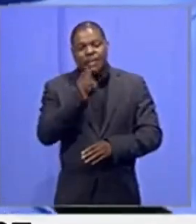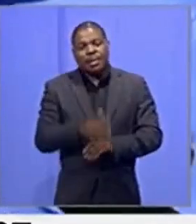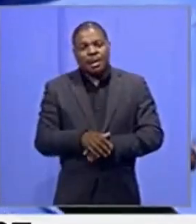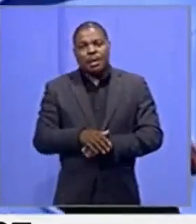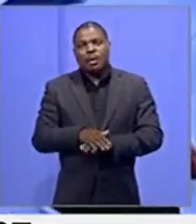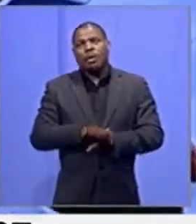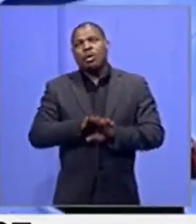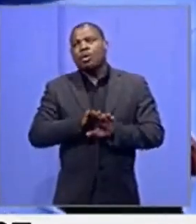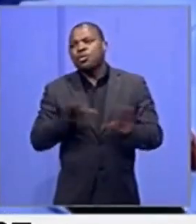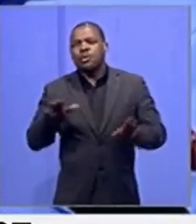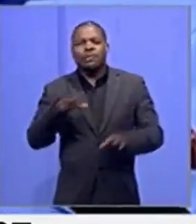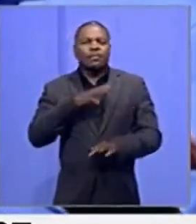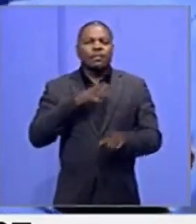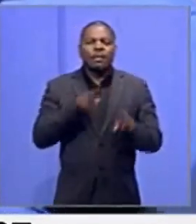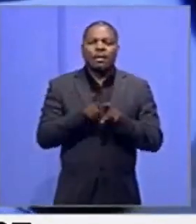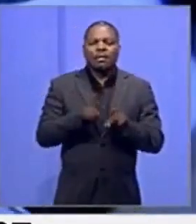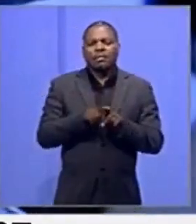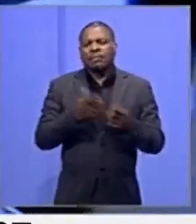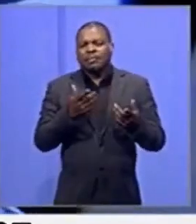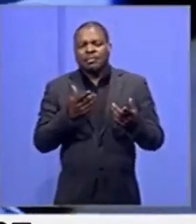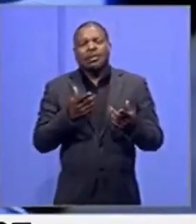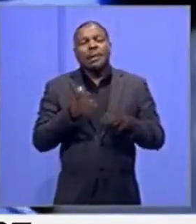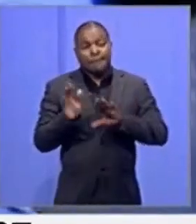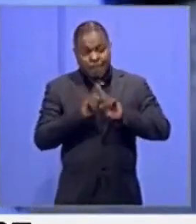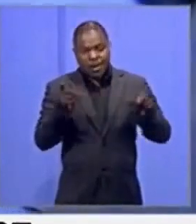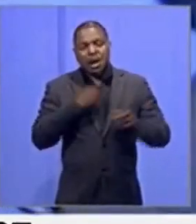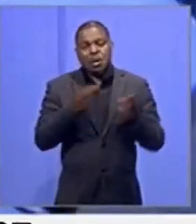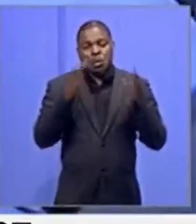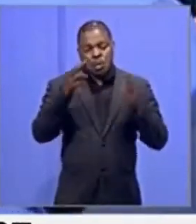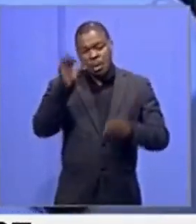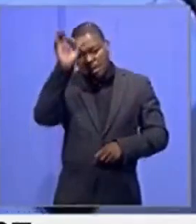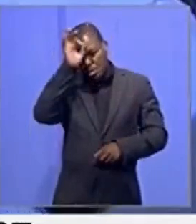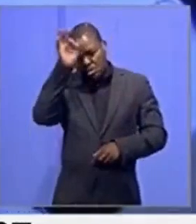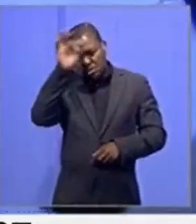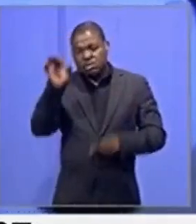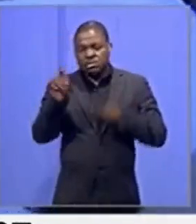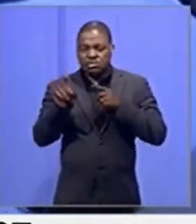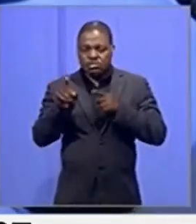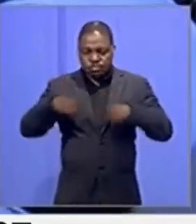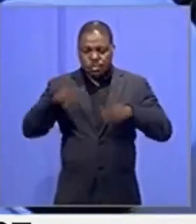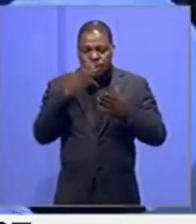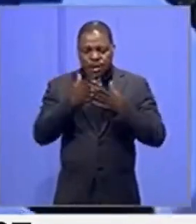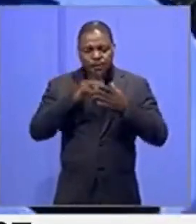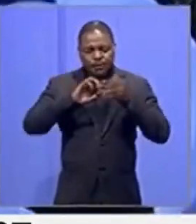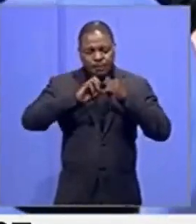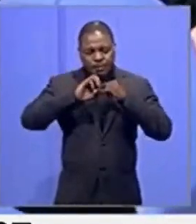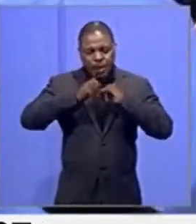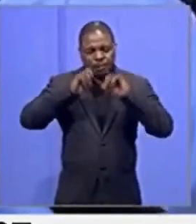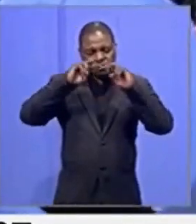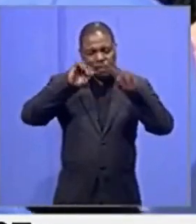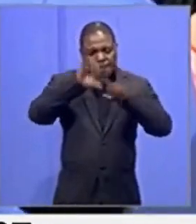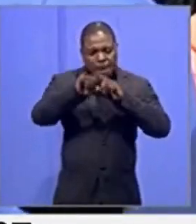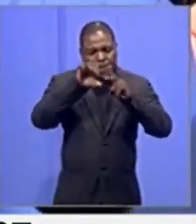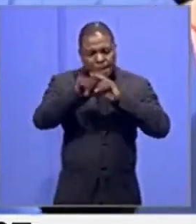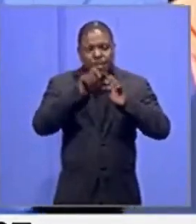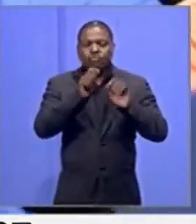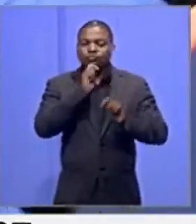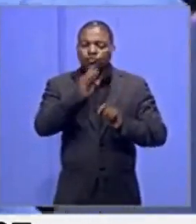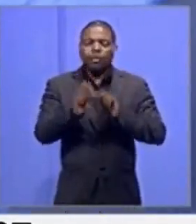just by the way. We hope our police will be able to find the answer and find out what